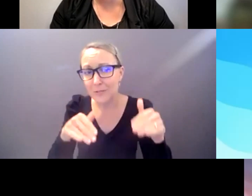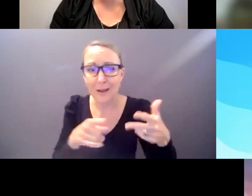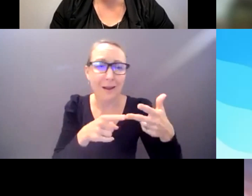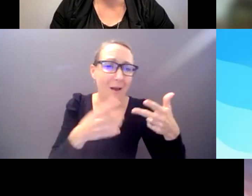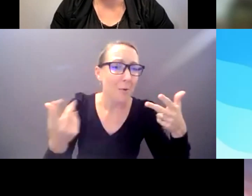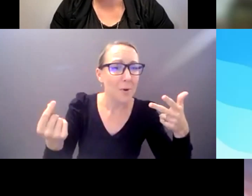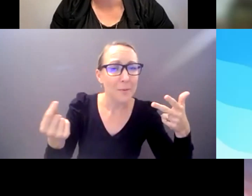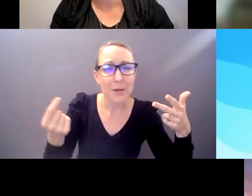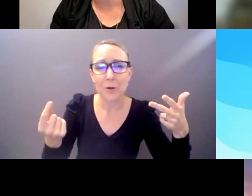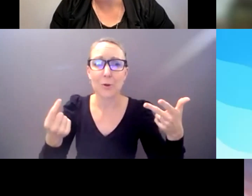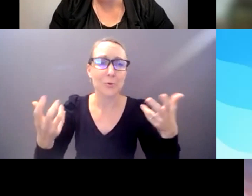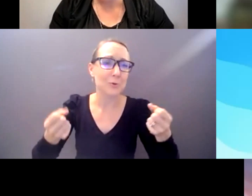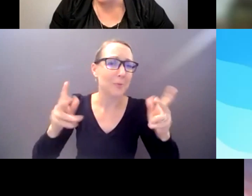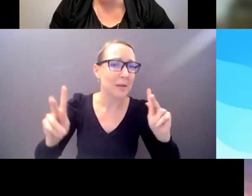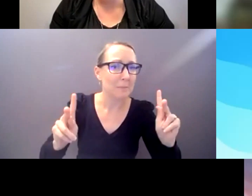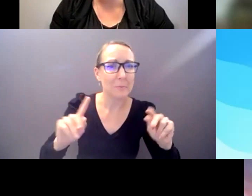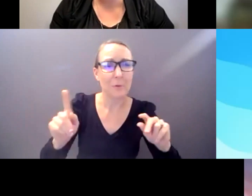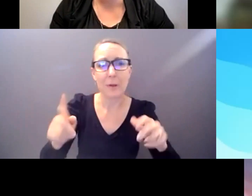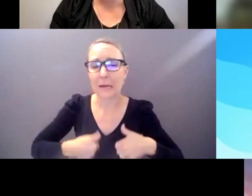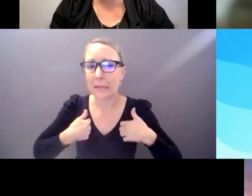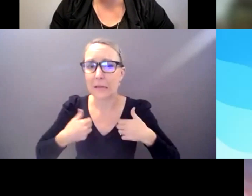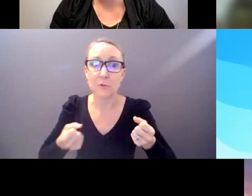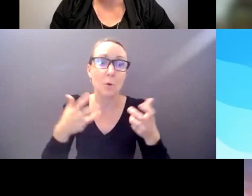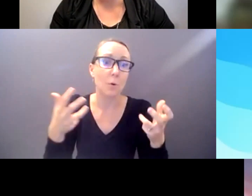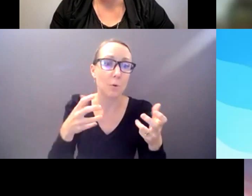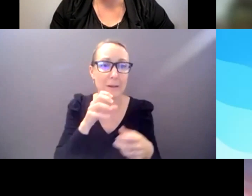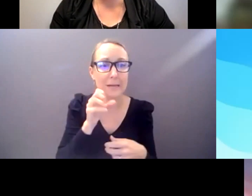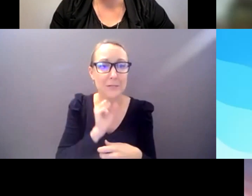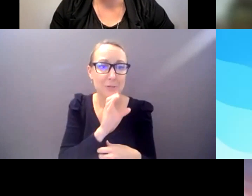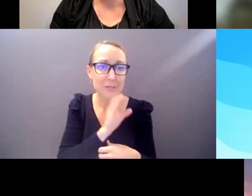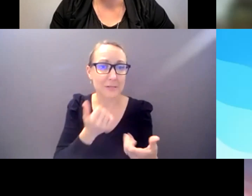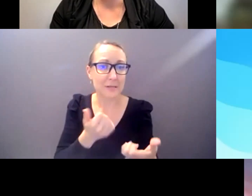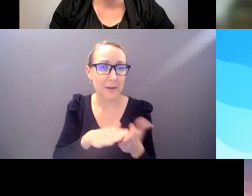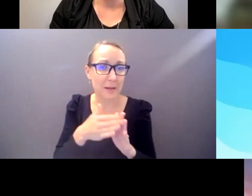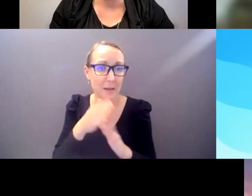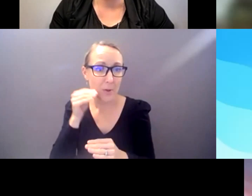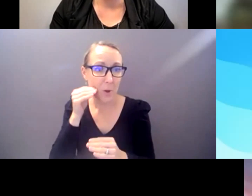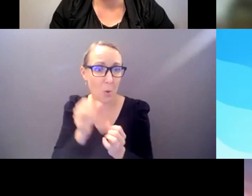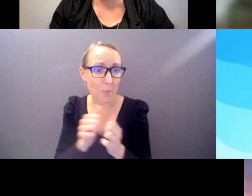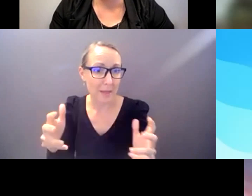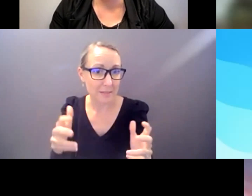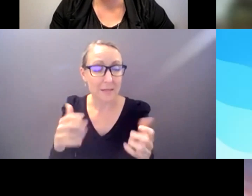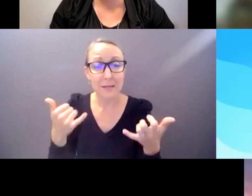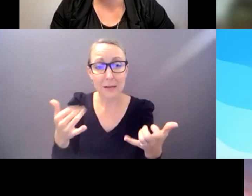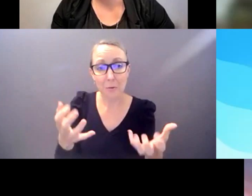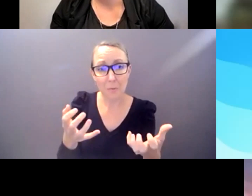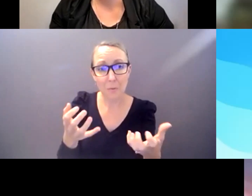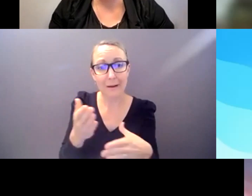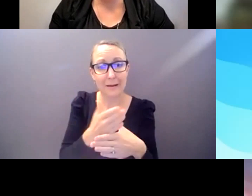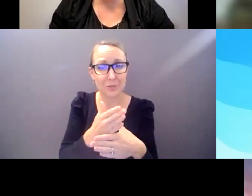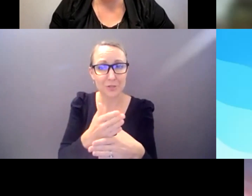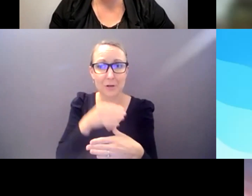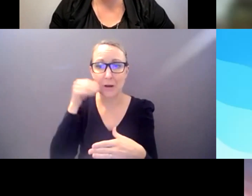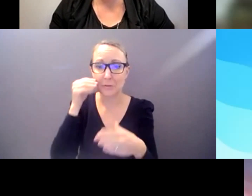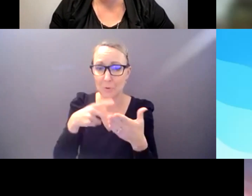to live? We have an increased senior homelessness. And one of the things that they asked us is, can we have a shared housing program? So